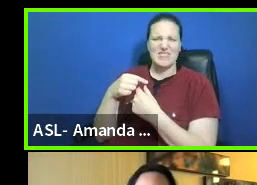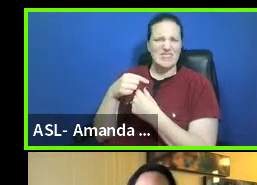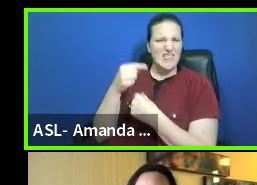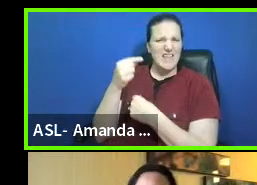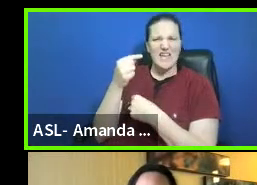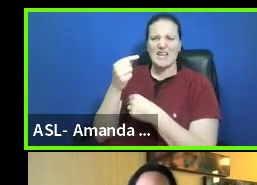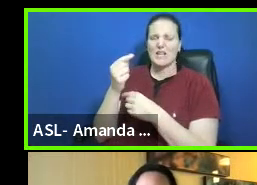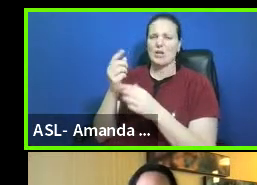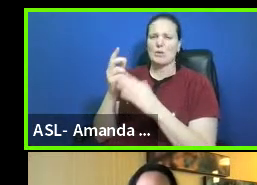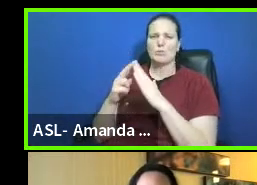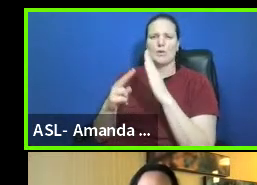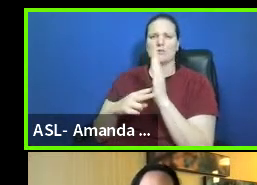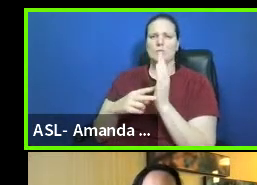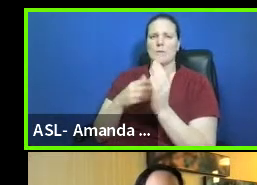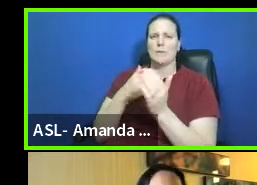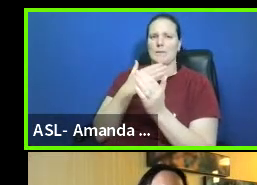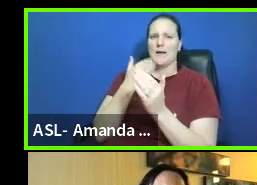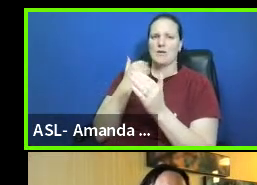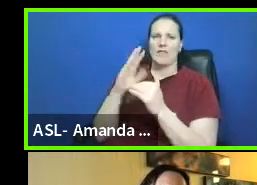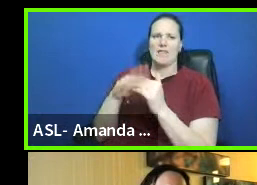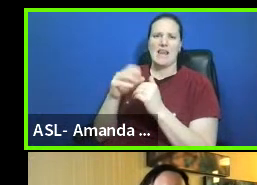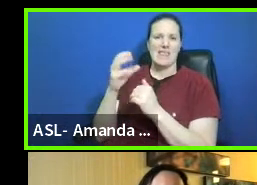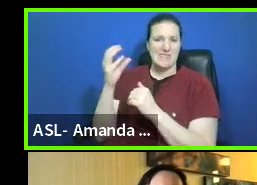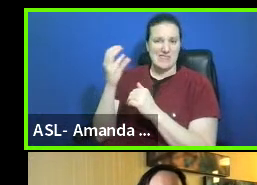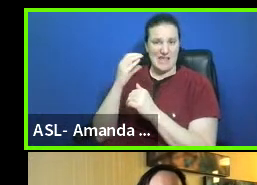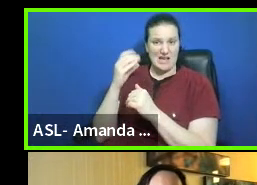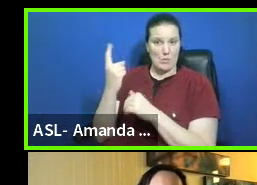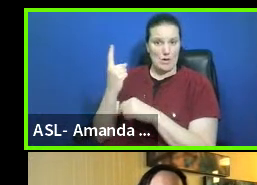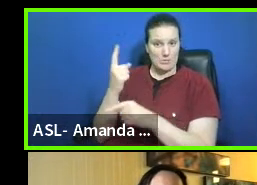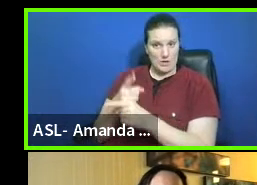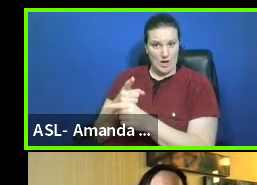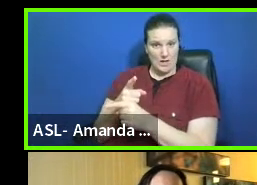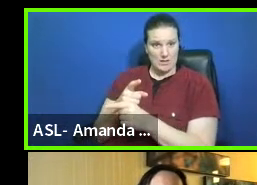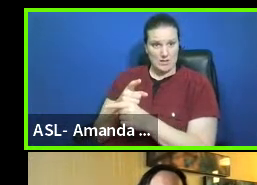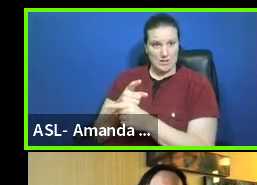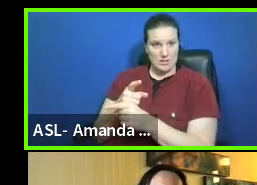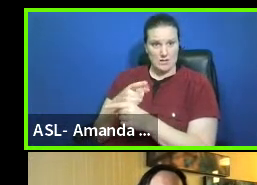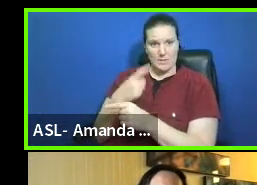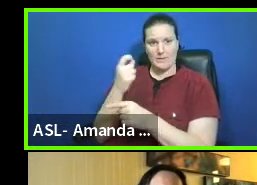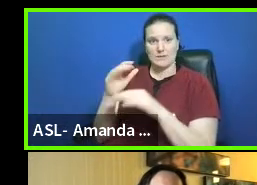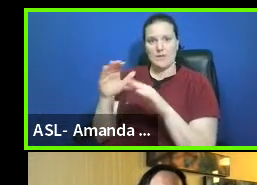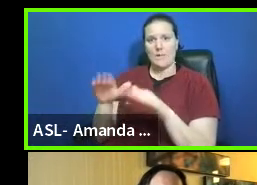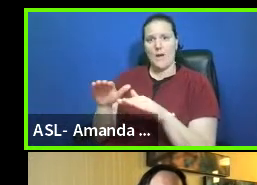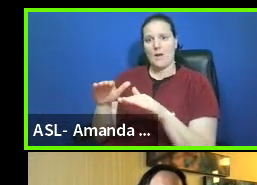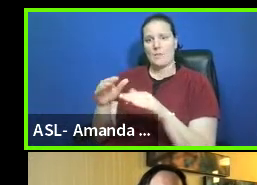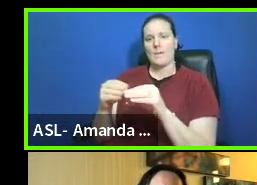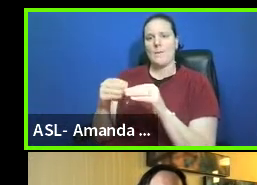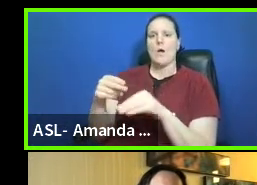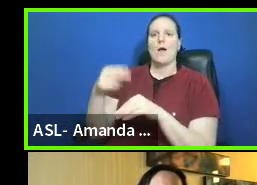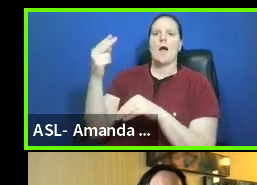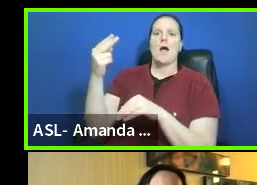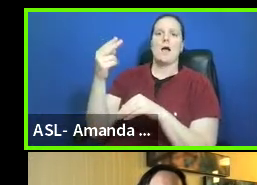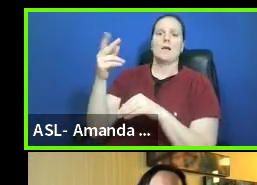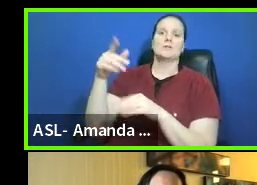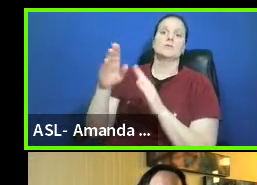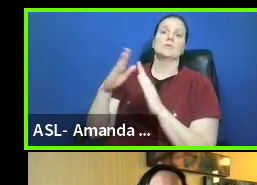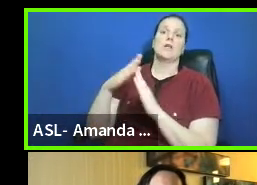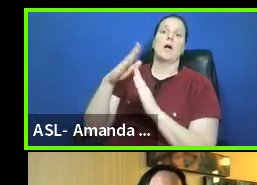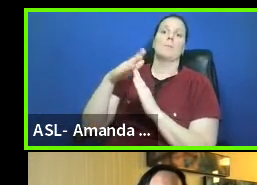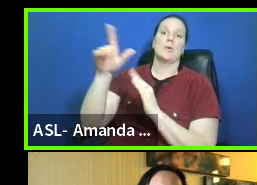be better than a thick one, right? Because then you could have the bottom be higher and the top be